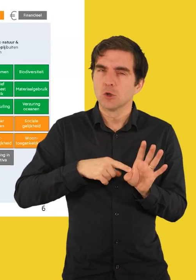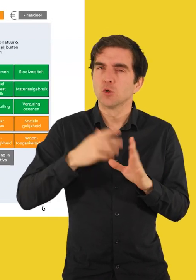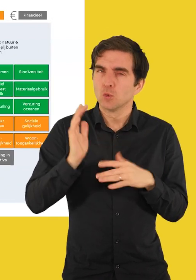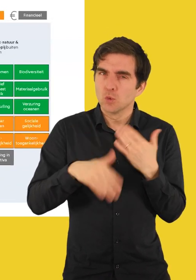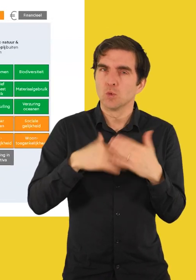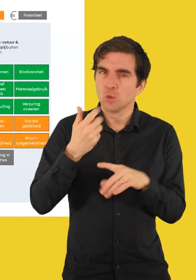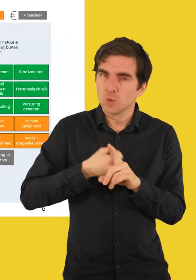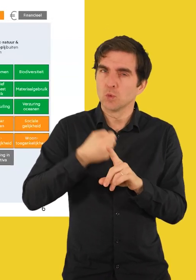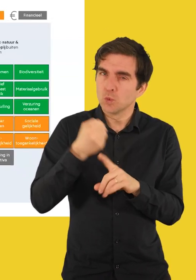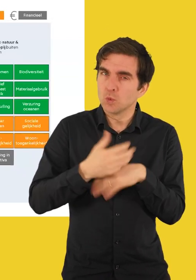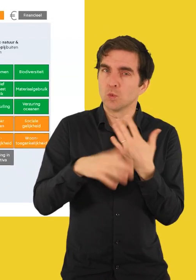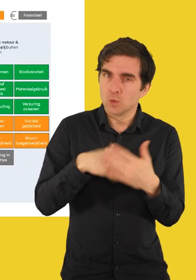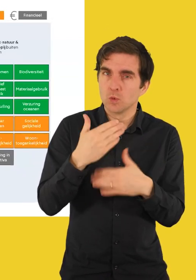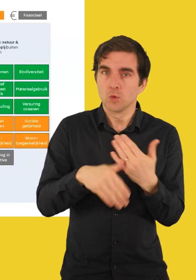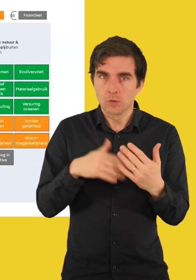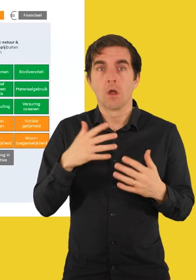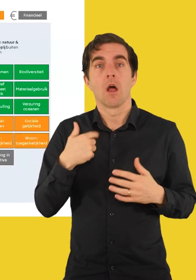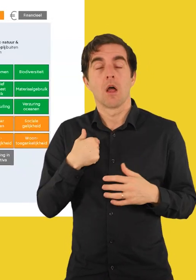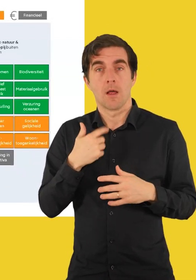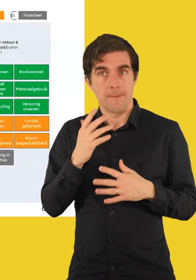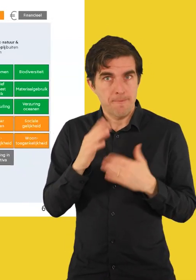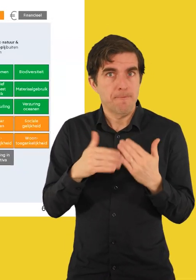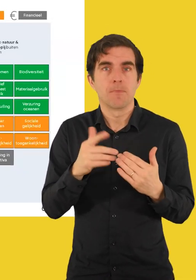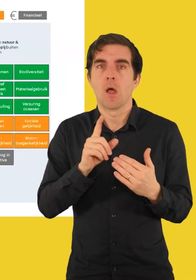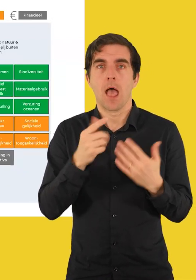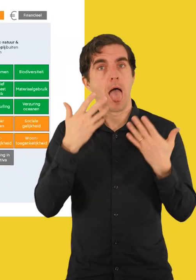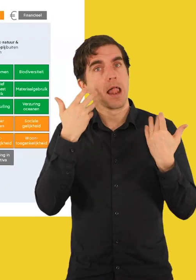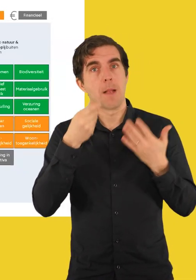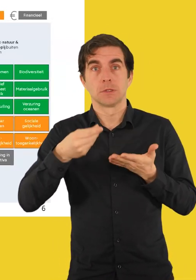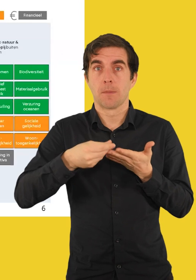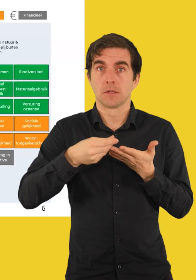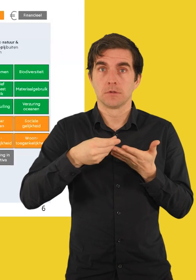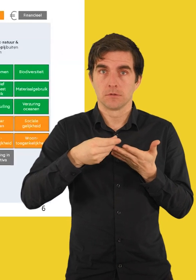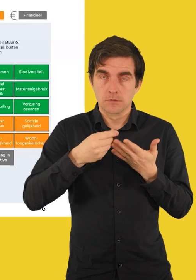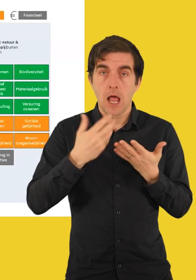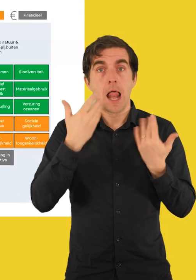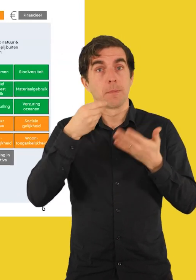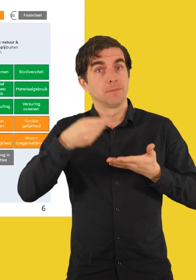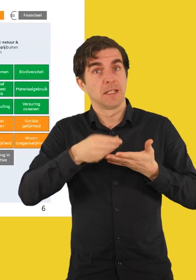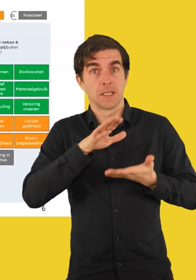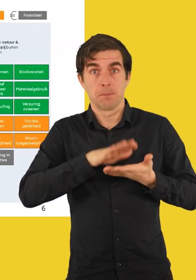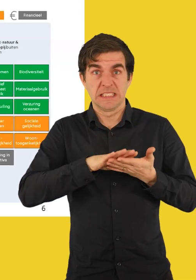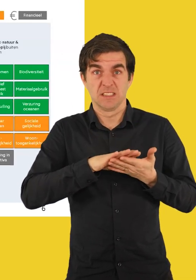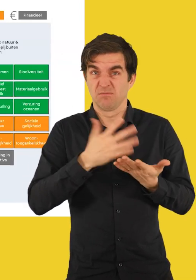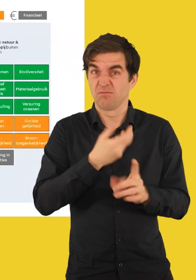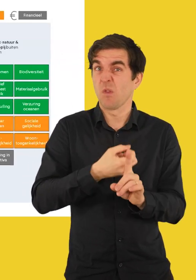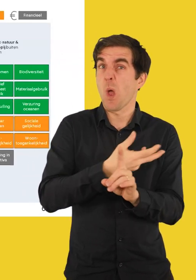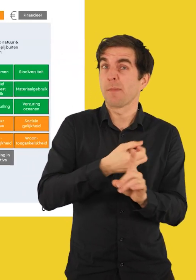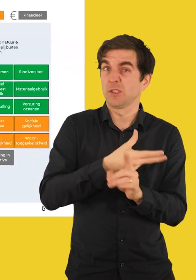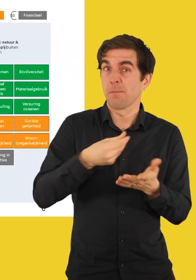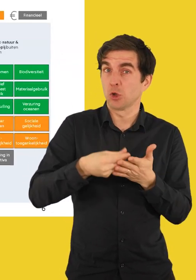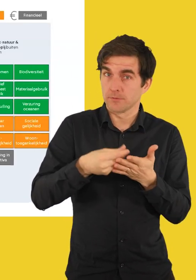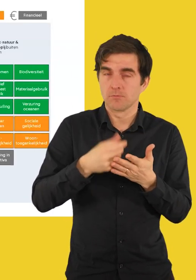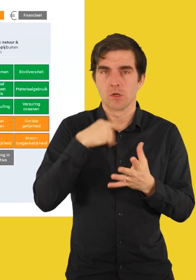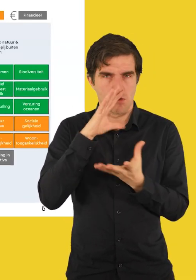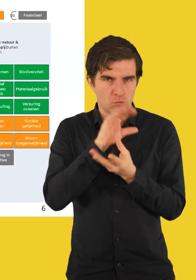years. Another thing is that what we're doing is we're working towards a climate budget. And in our case, a climate budget means basically a